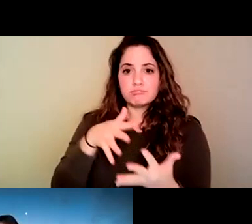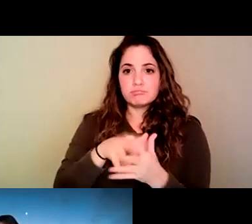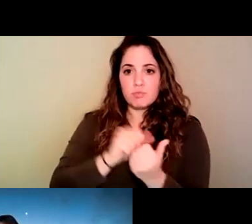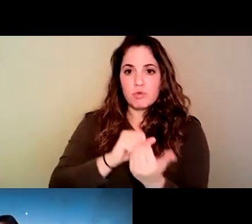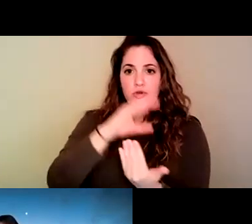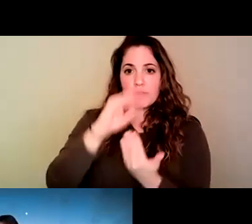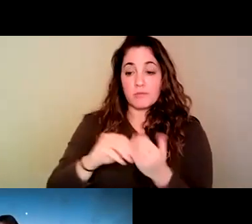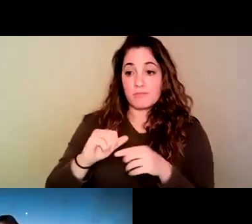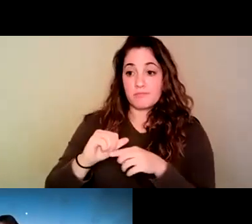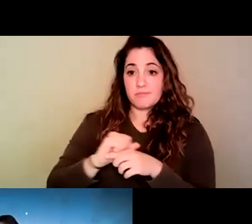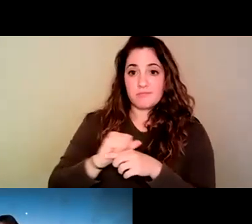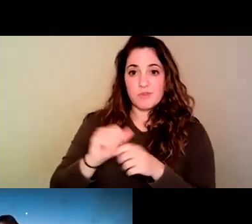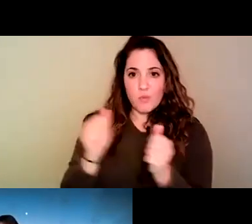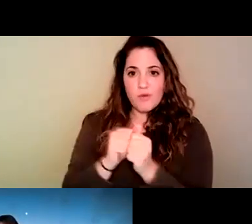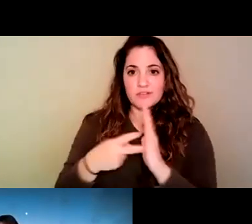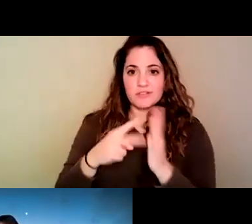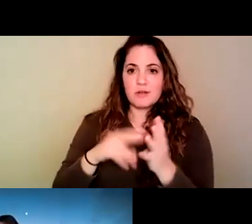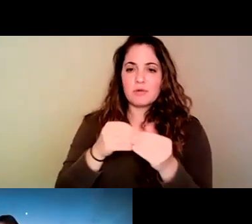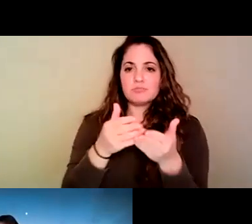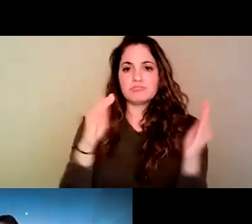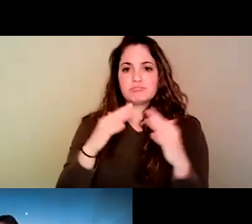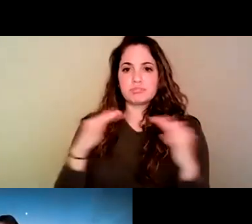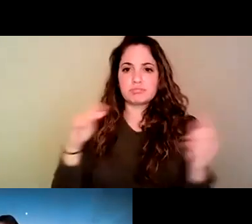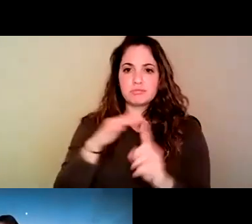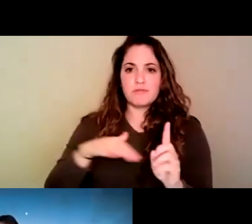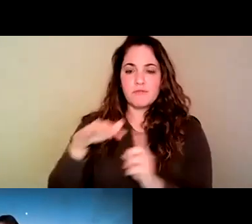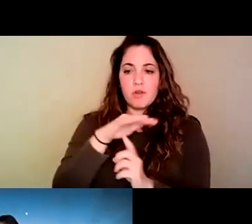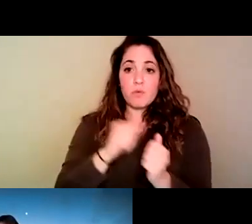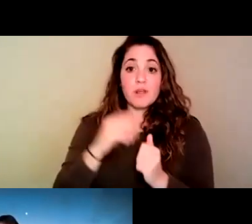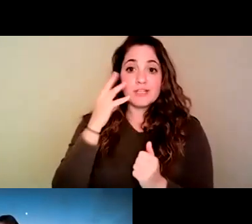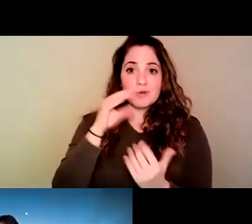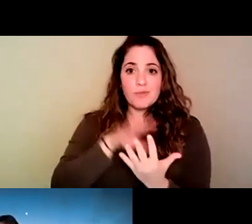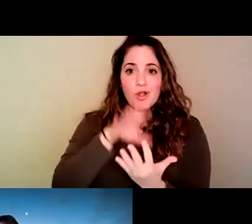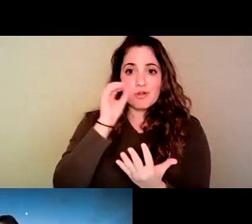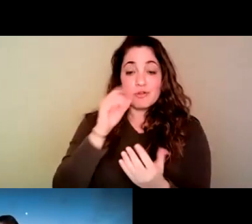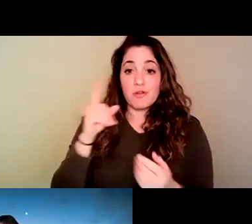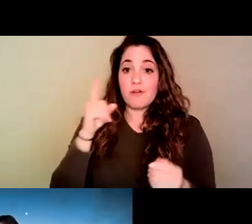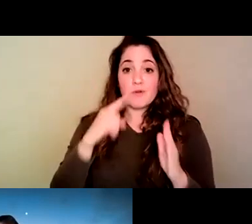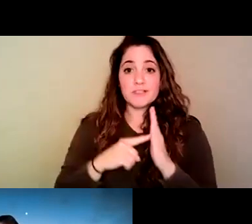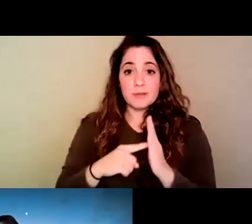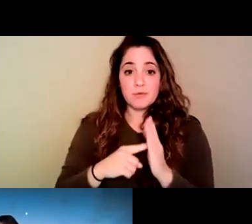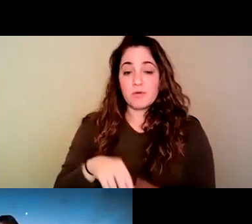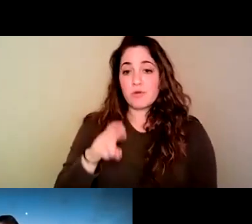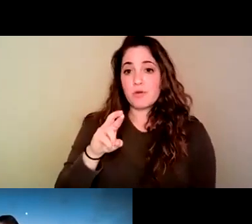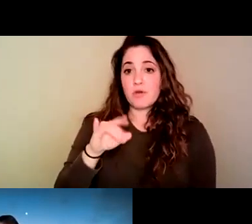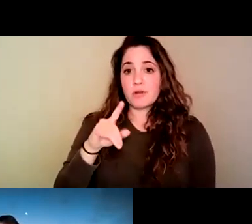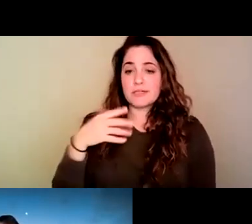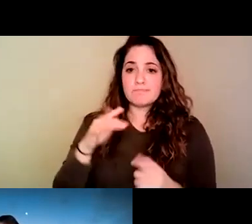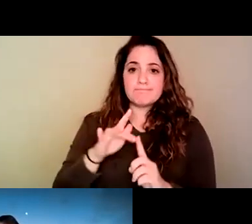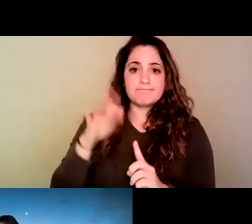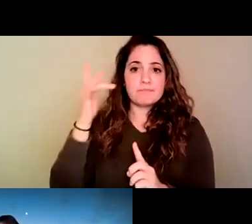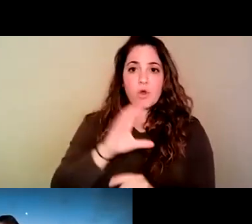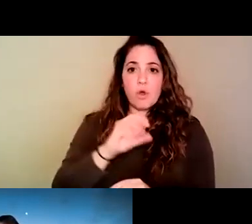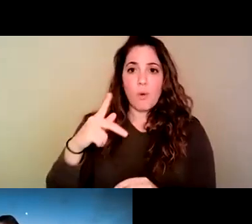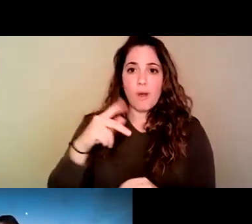practiced intentionally in ever-broadening and diverse environments of experiential learning, such as RIT's renowned co-op